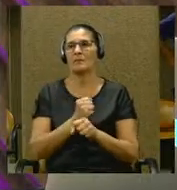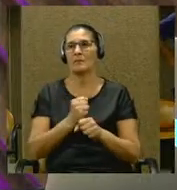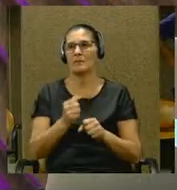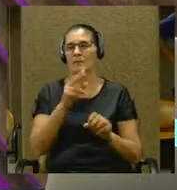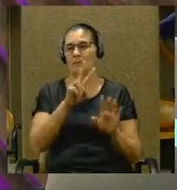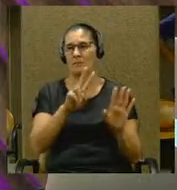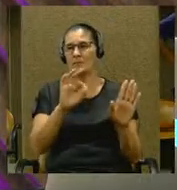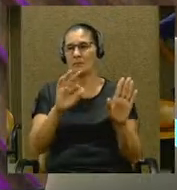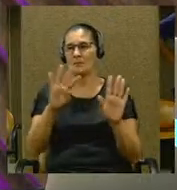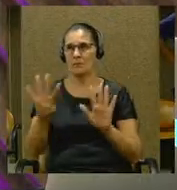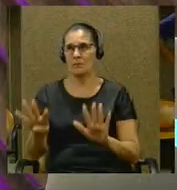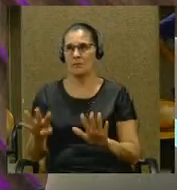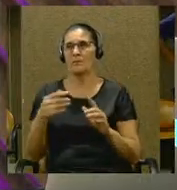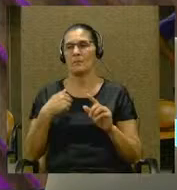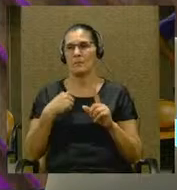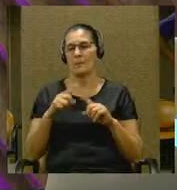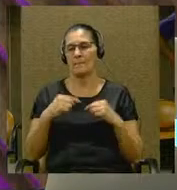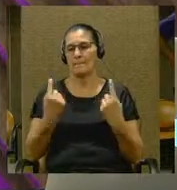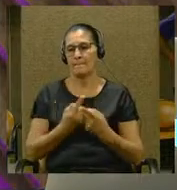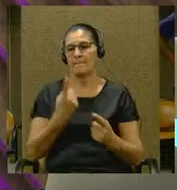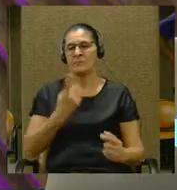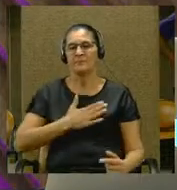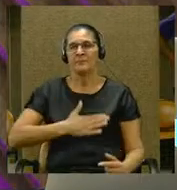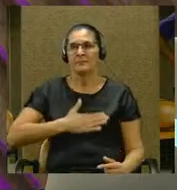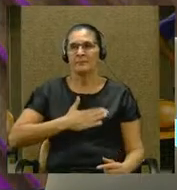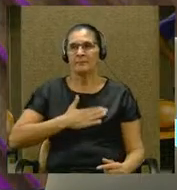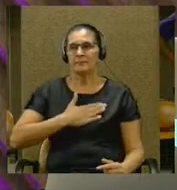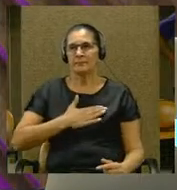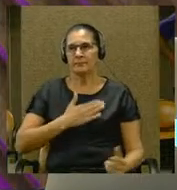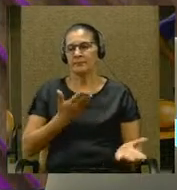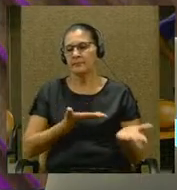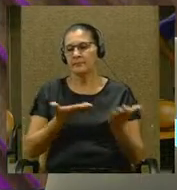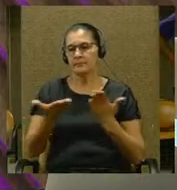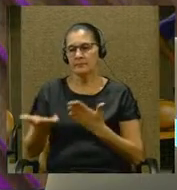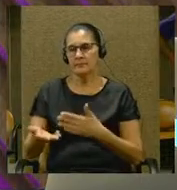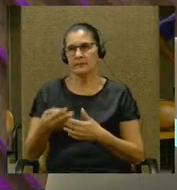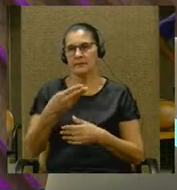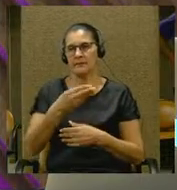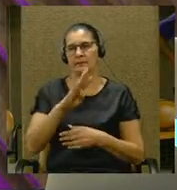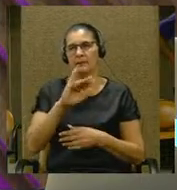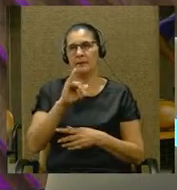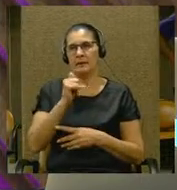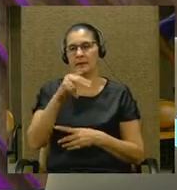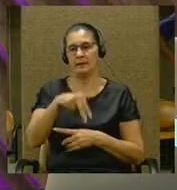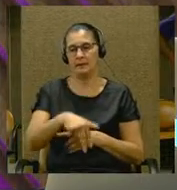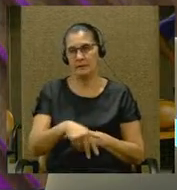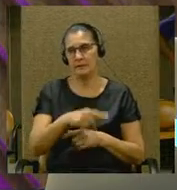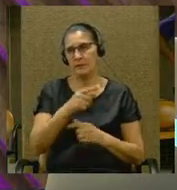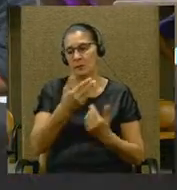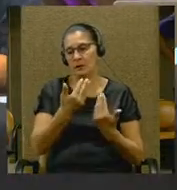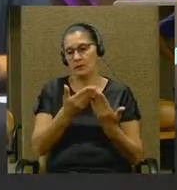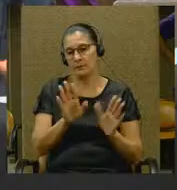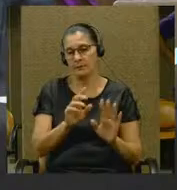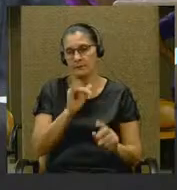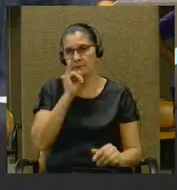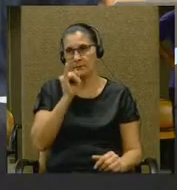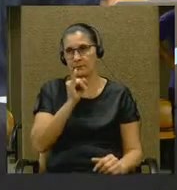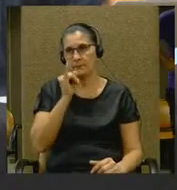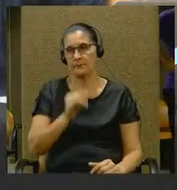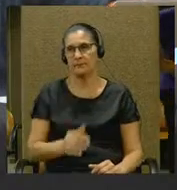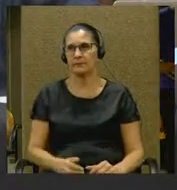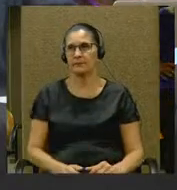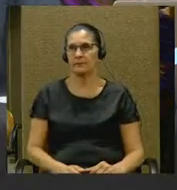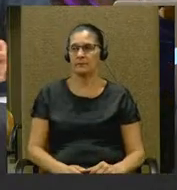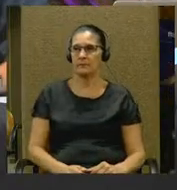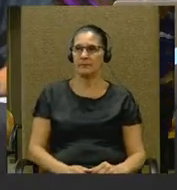was passed in 2009. So for us, it's a pleasure to have you, Brian, and you can start your presentation